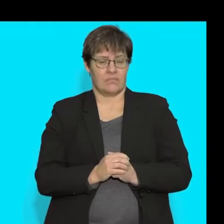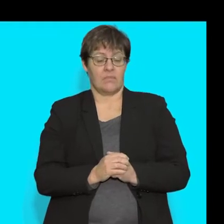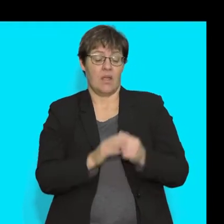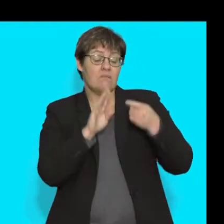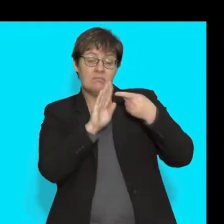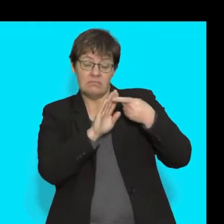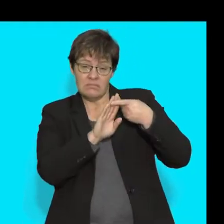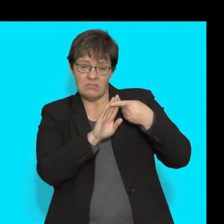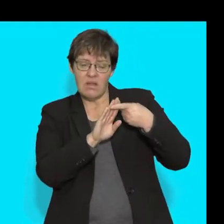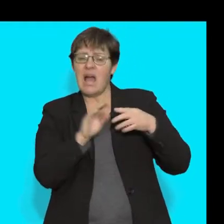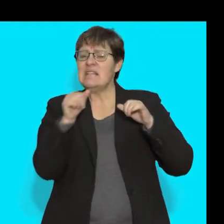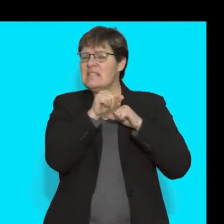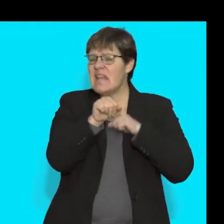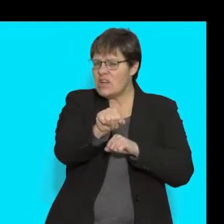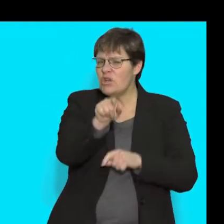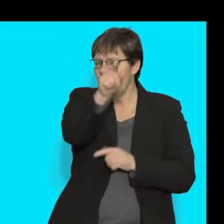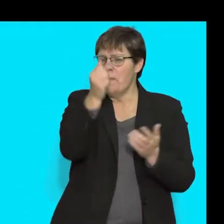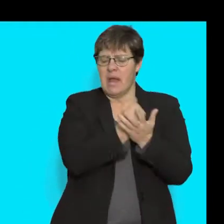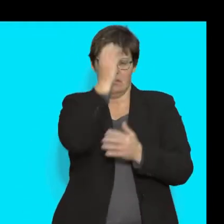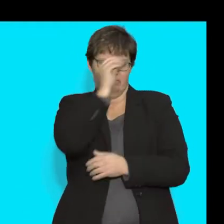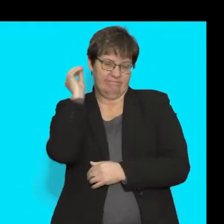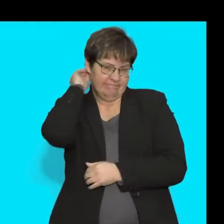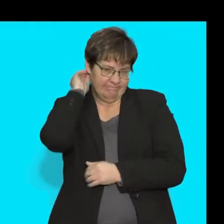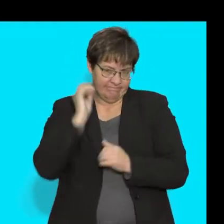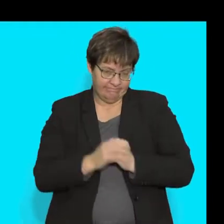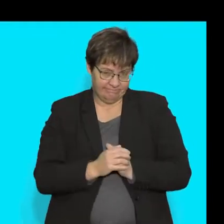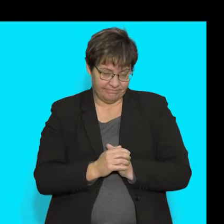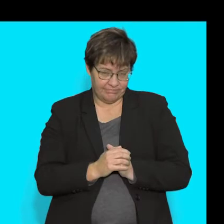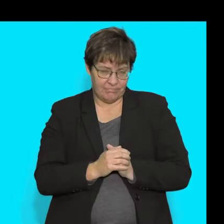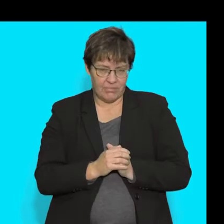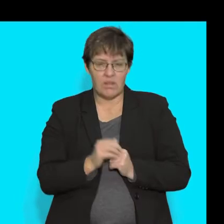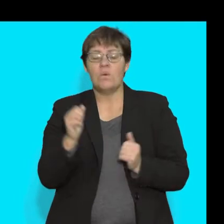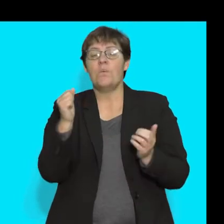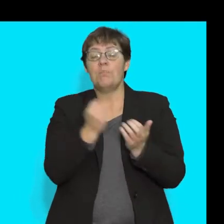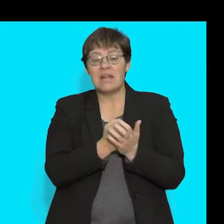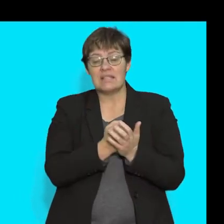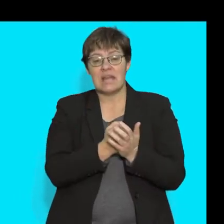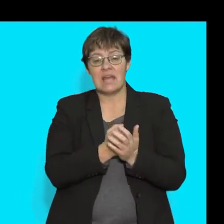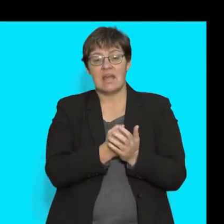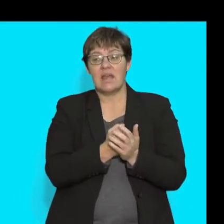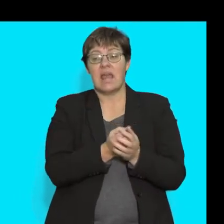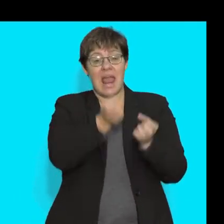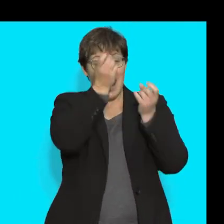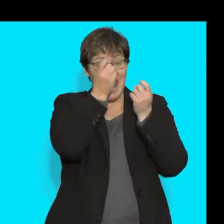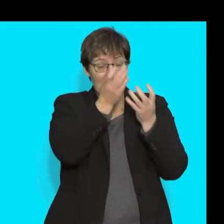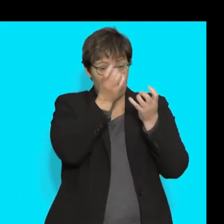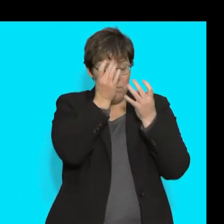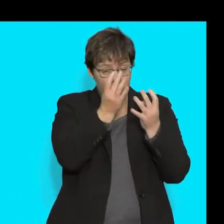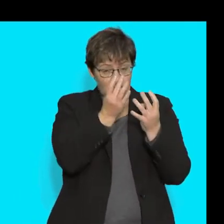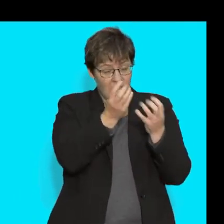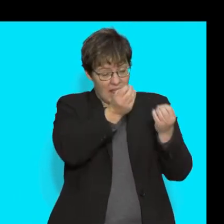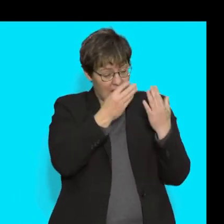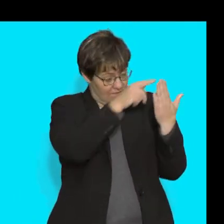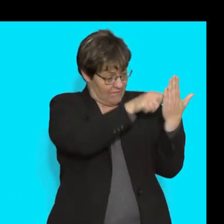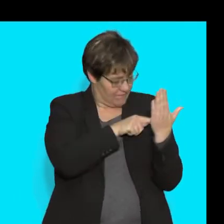So firstly, some strategies that I want you to take here is you always need to transfer all the given